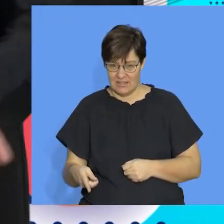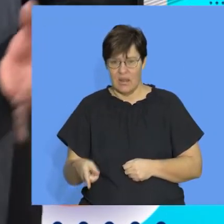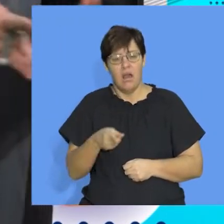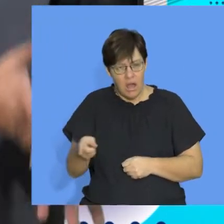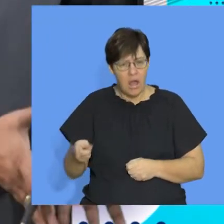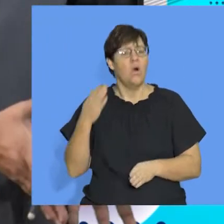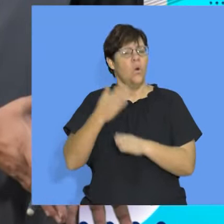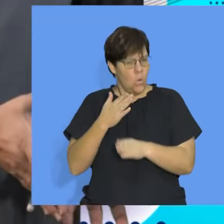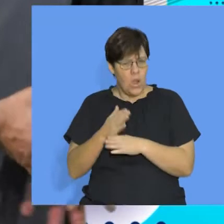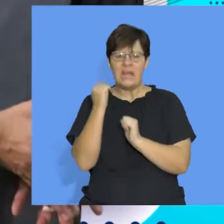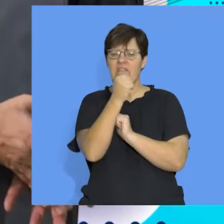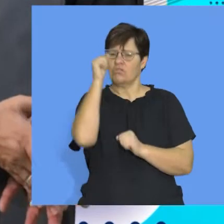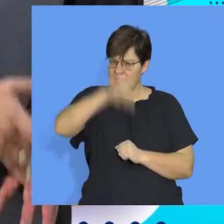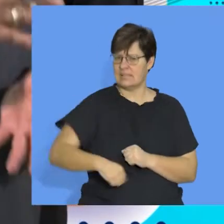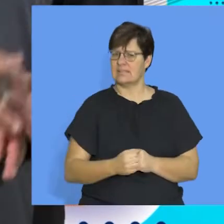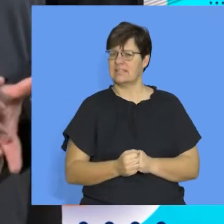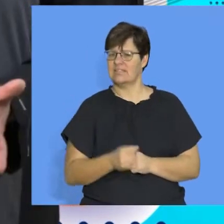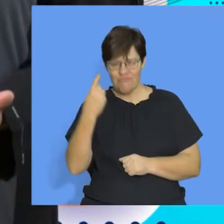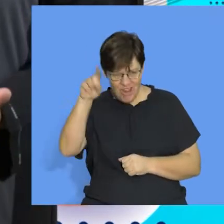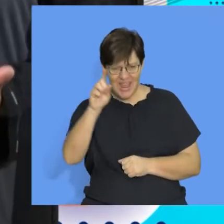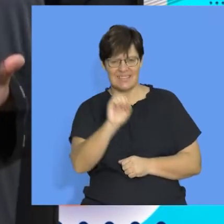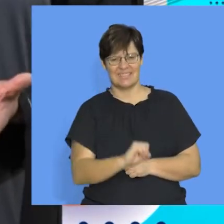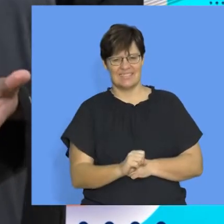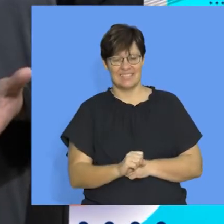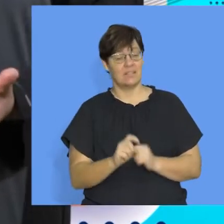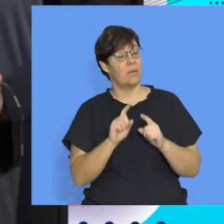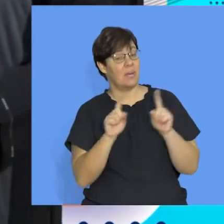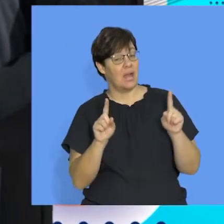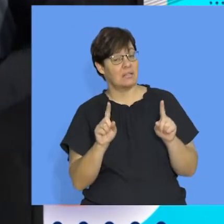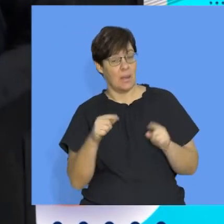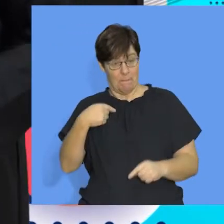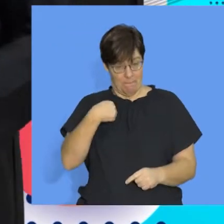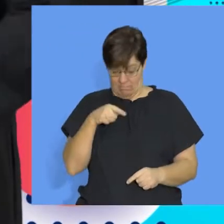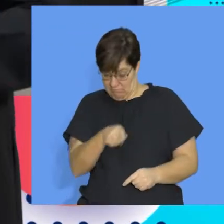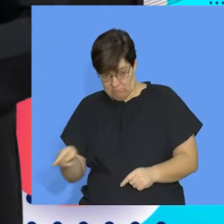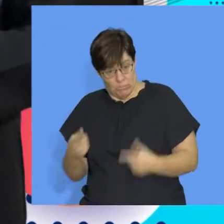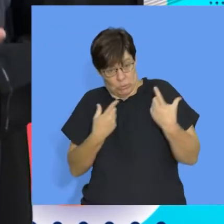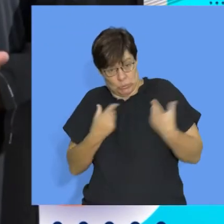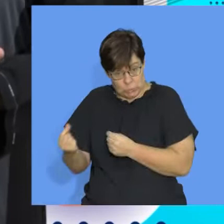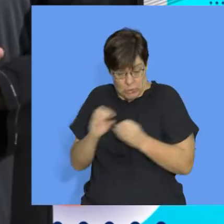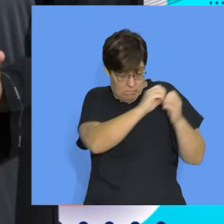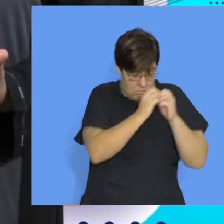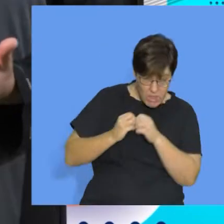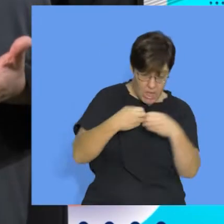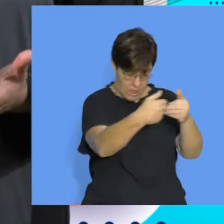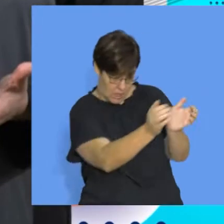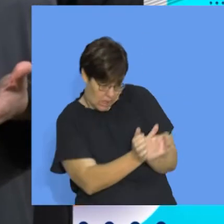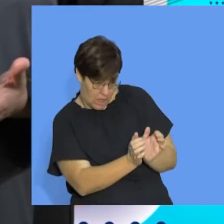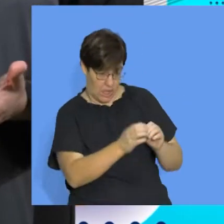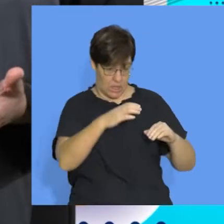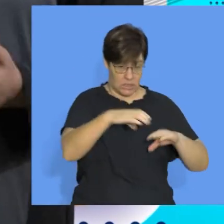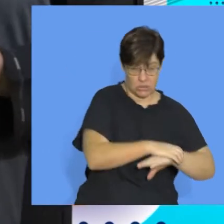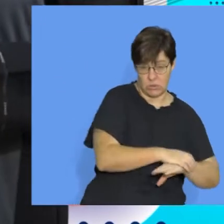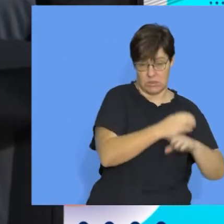working in the factory, correct, but they're not directly involved in the making of the product.